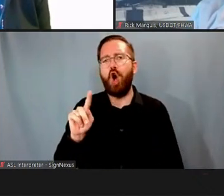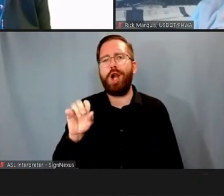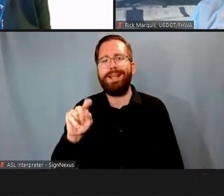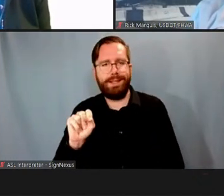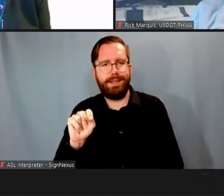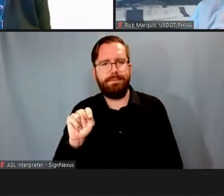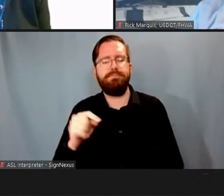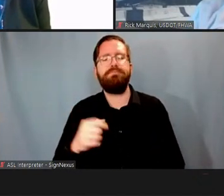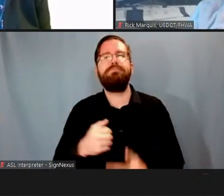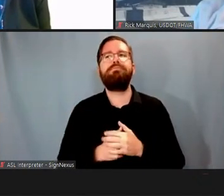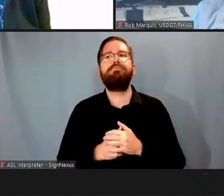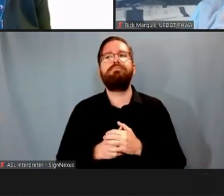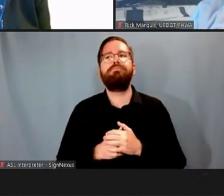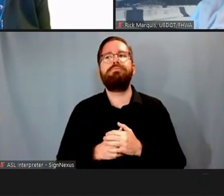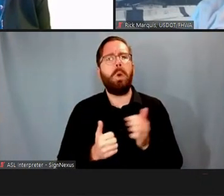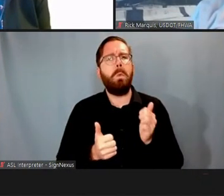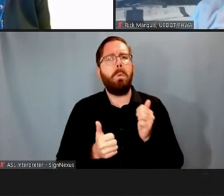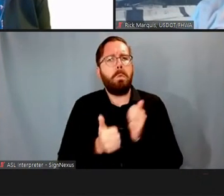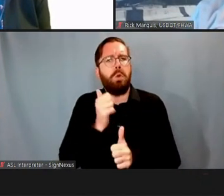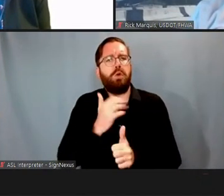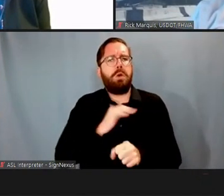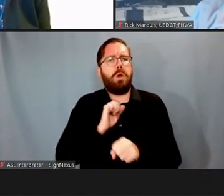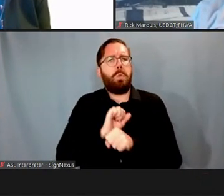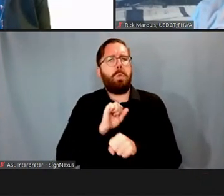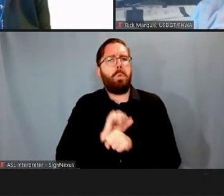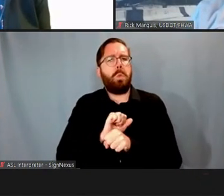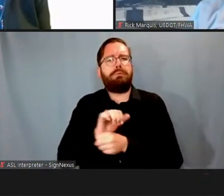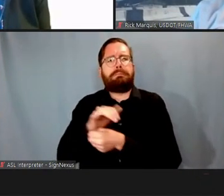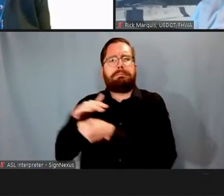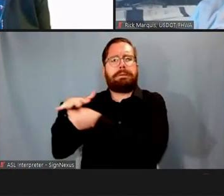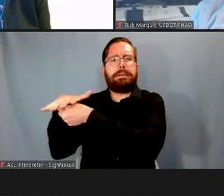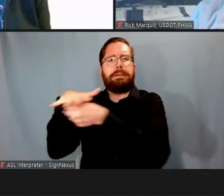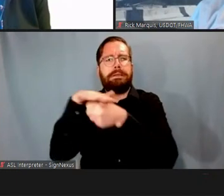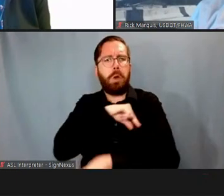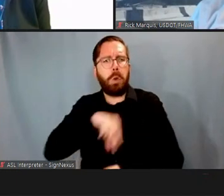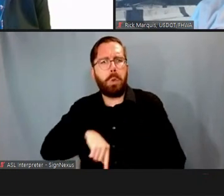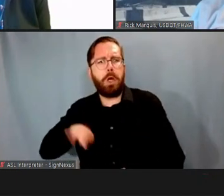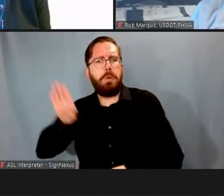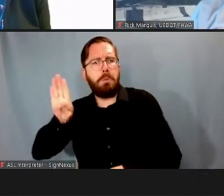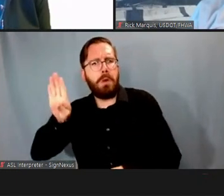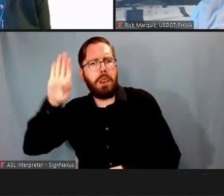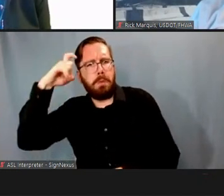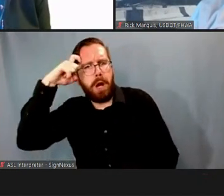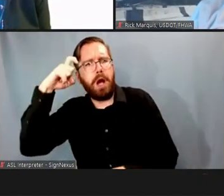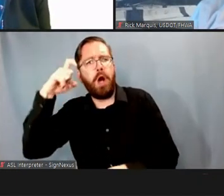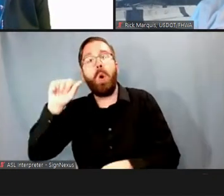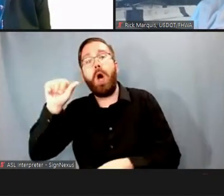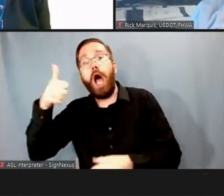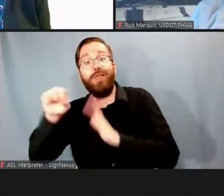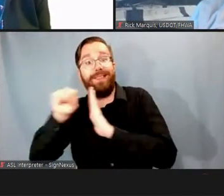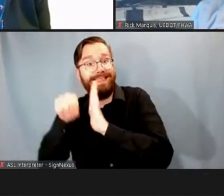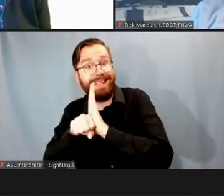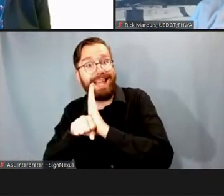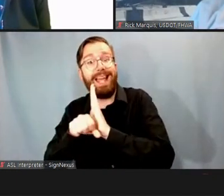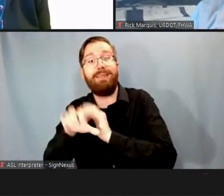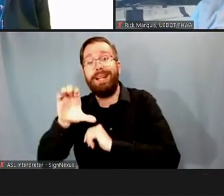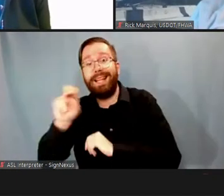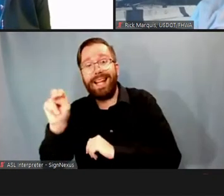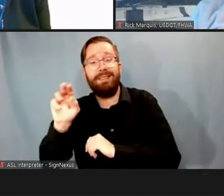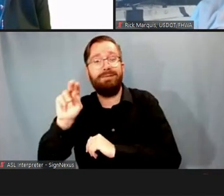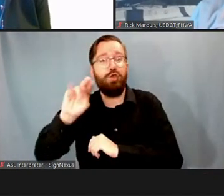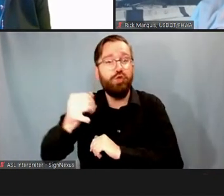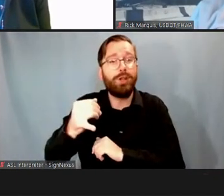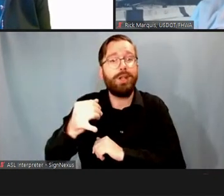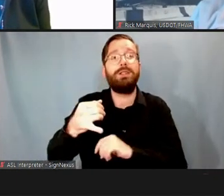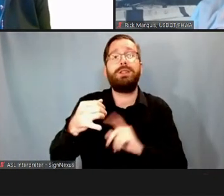is in outer boroughs other states neighboring states so i commute the reverse commute